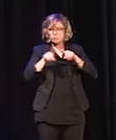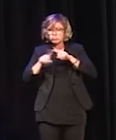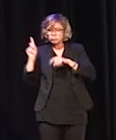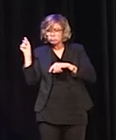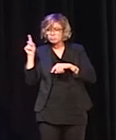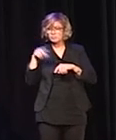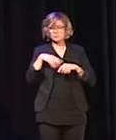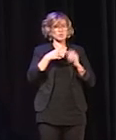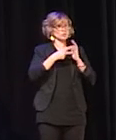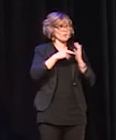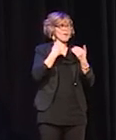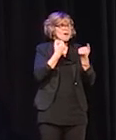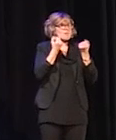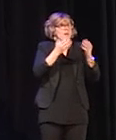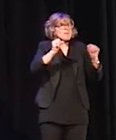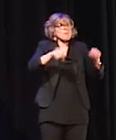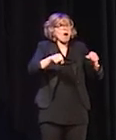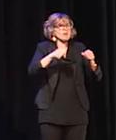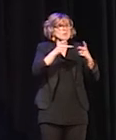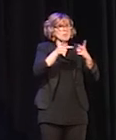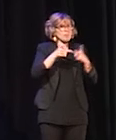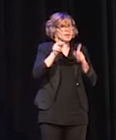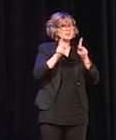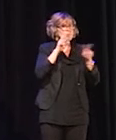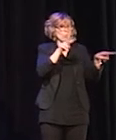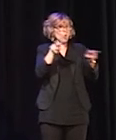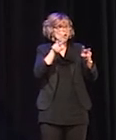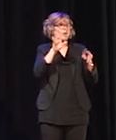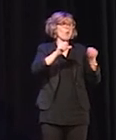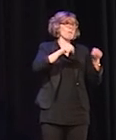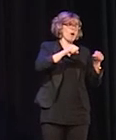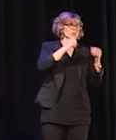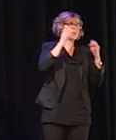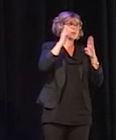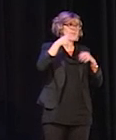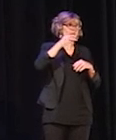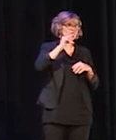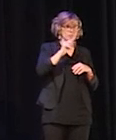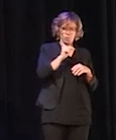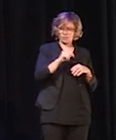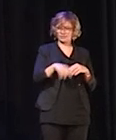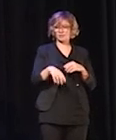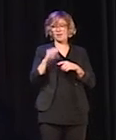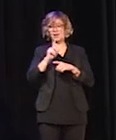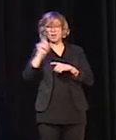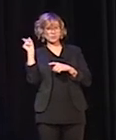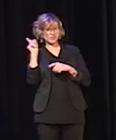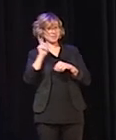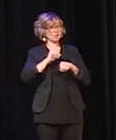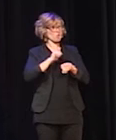have a lot of potentials of attention points, or POIs. And don't get me started about rocks.